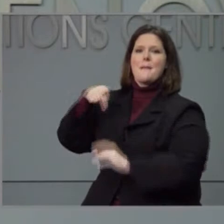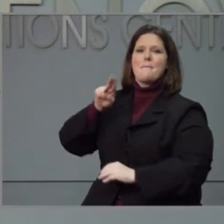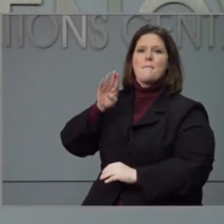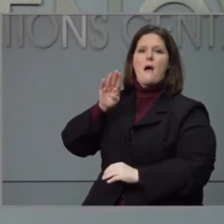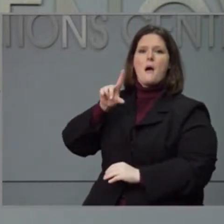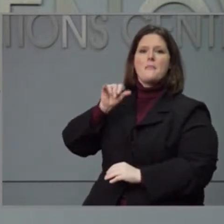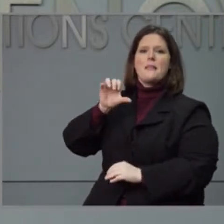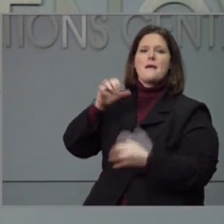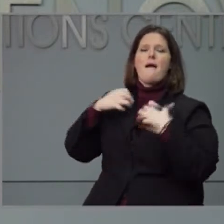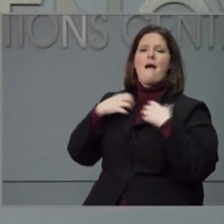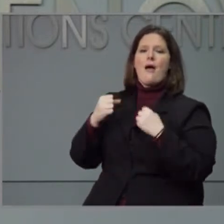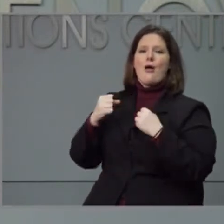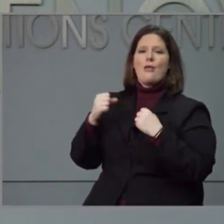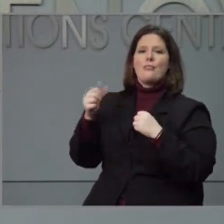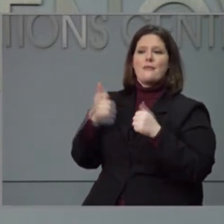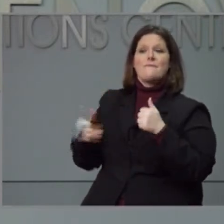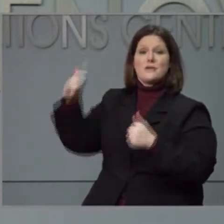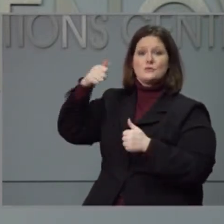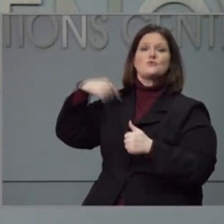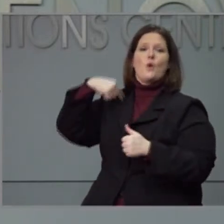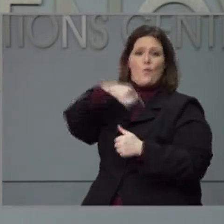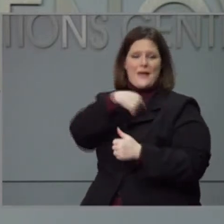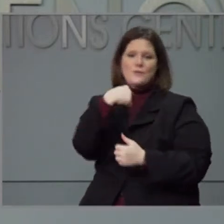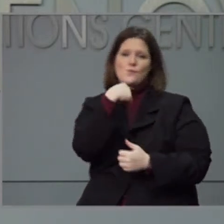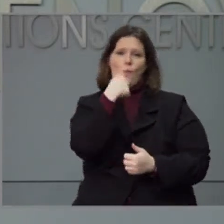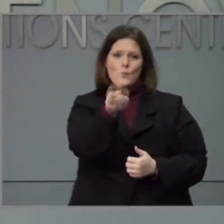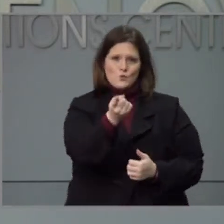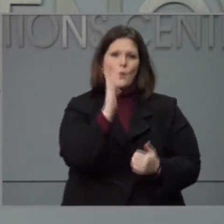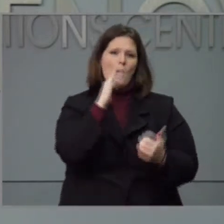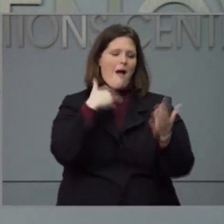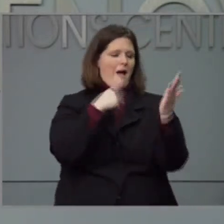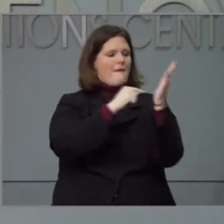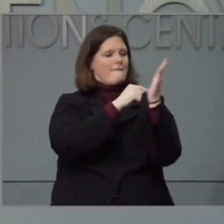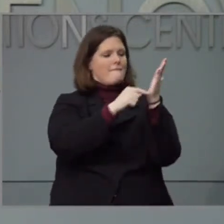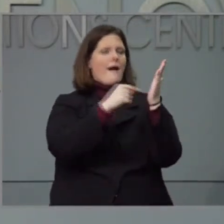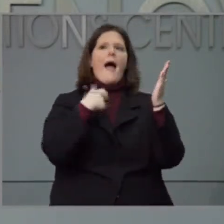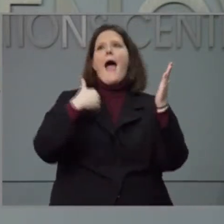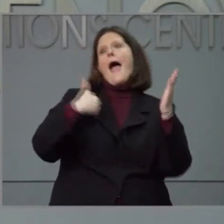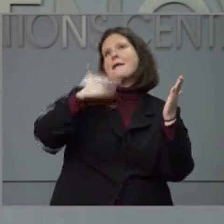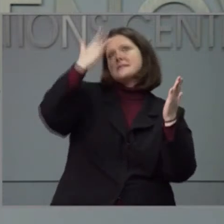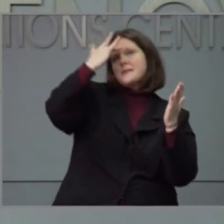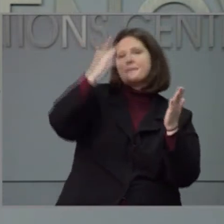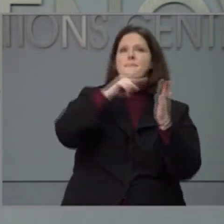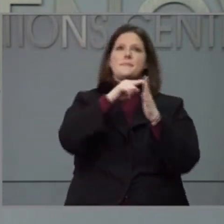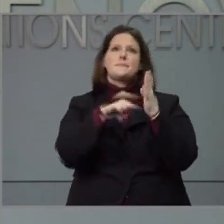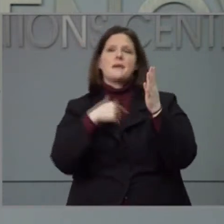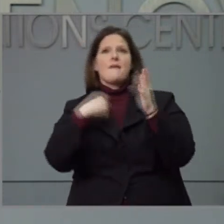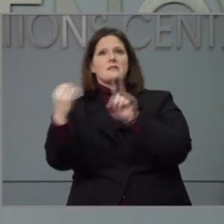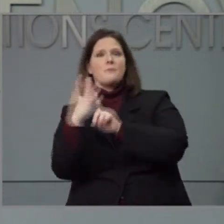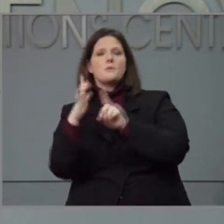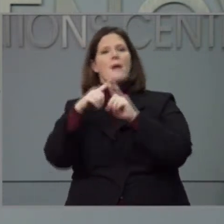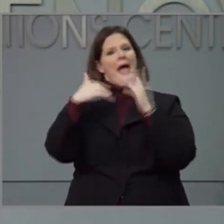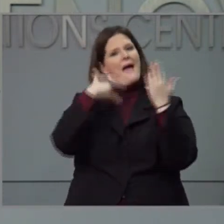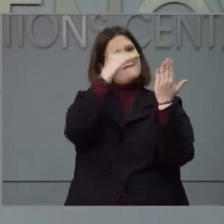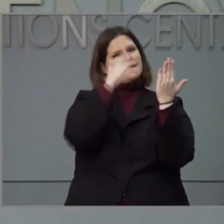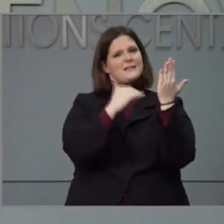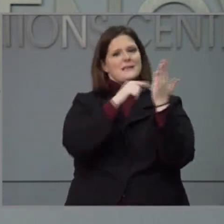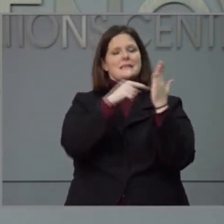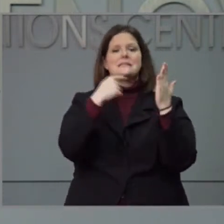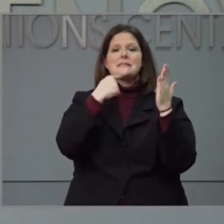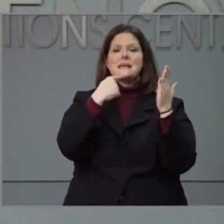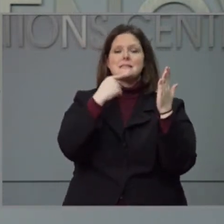told you that that is what our recommendations are. There's going to be a category for I have symptoms or I've been exposed, but there's also a category that